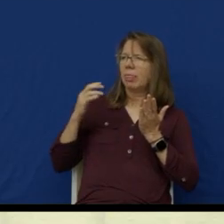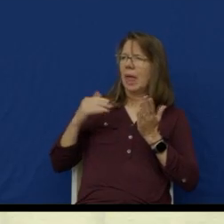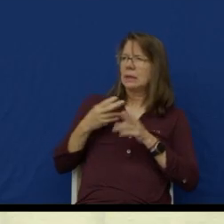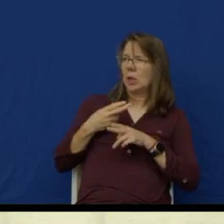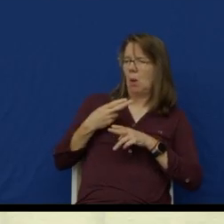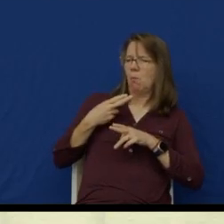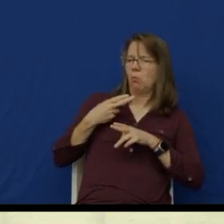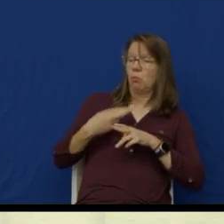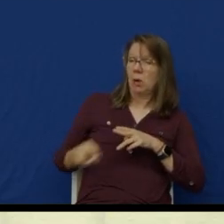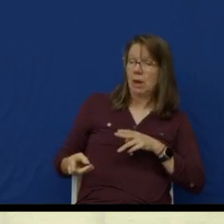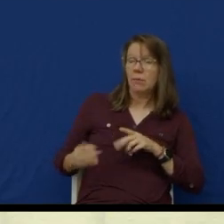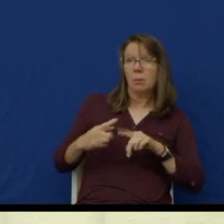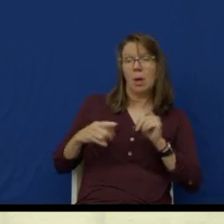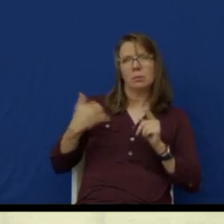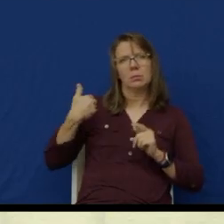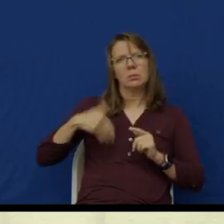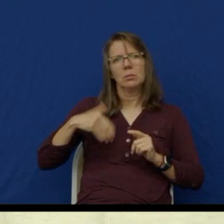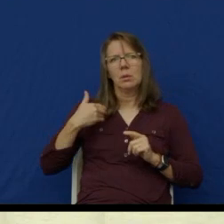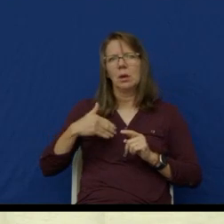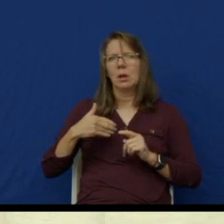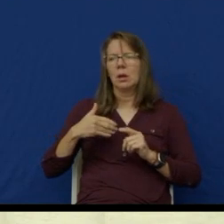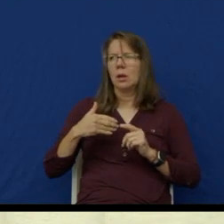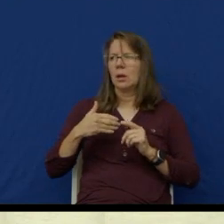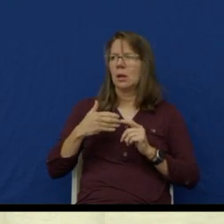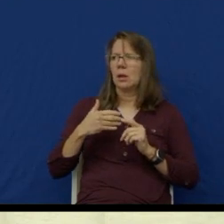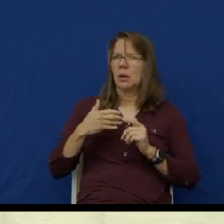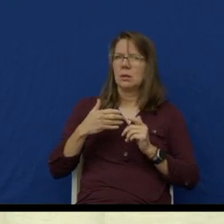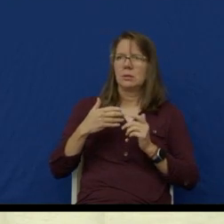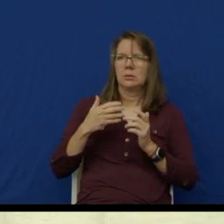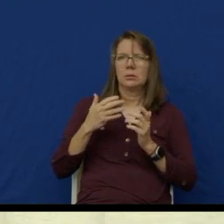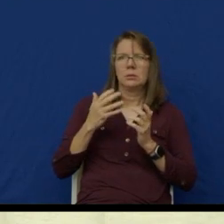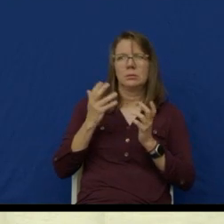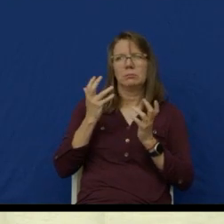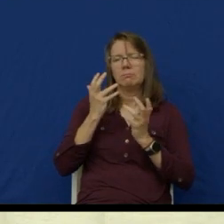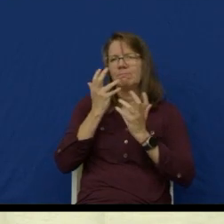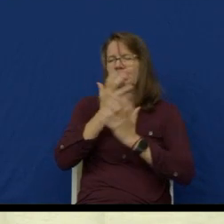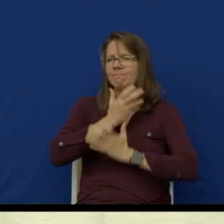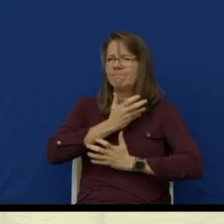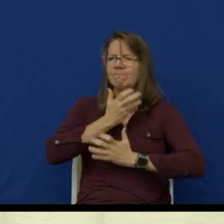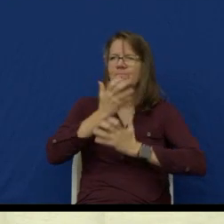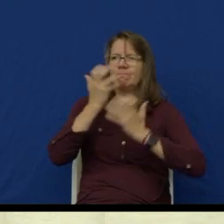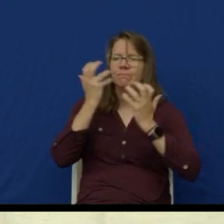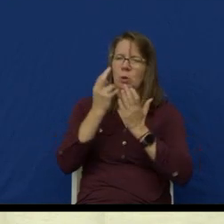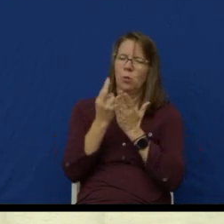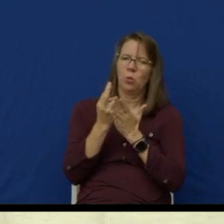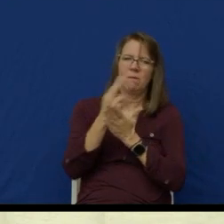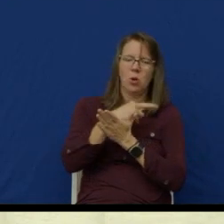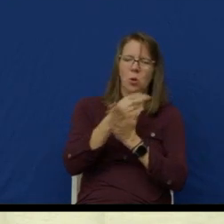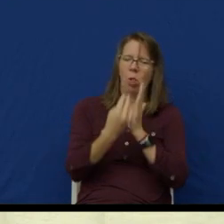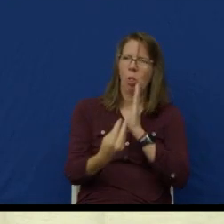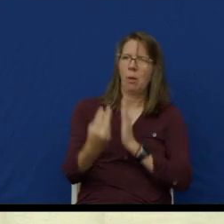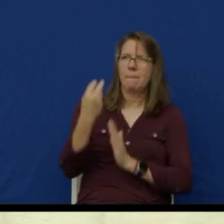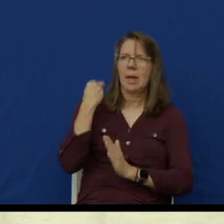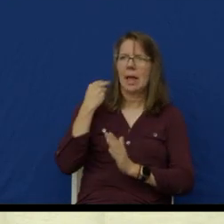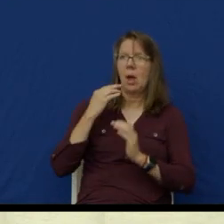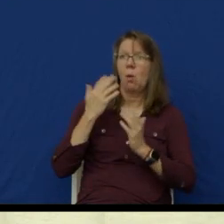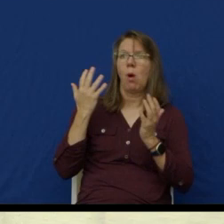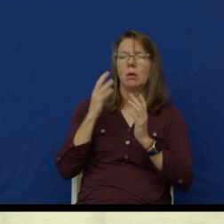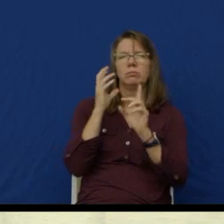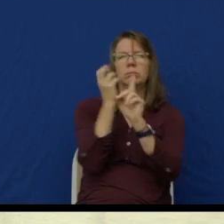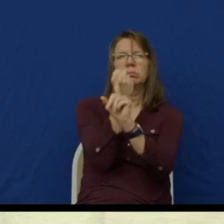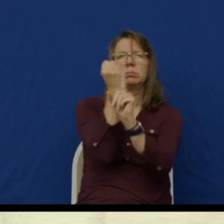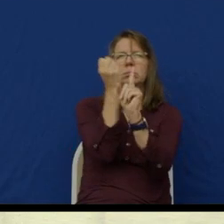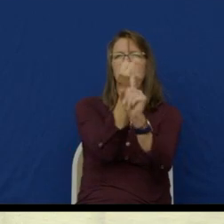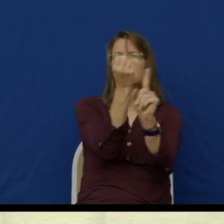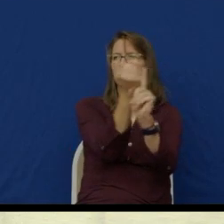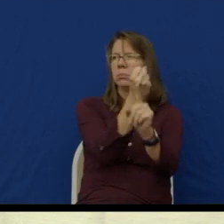review of 3 years of amazingly productive effort on the part of the department under